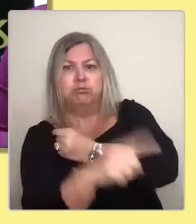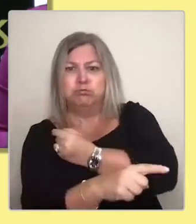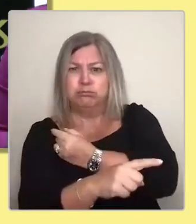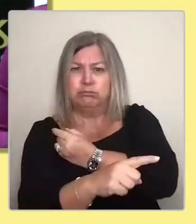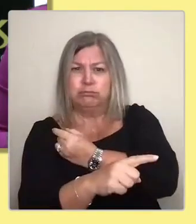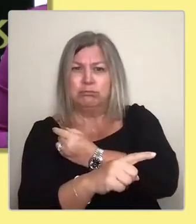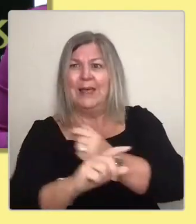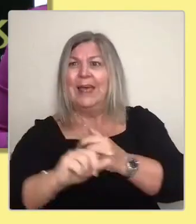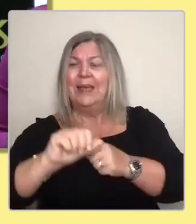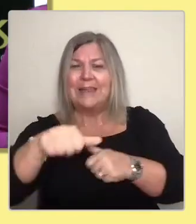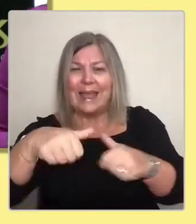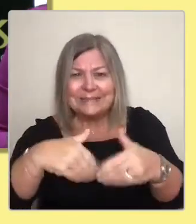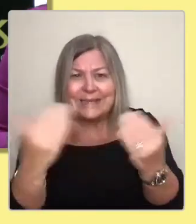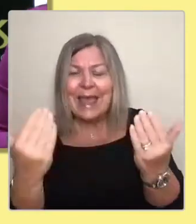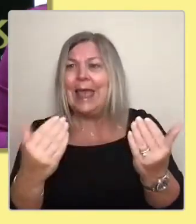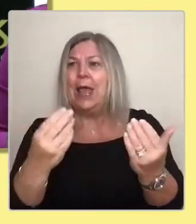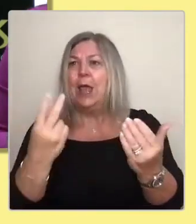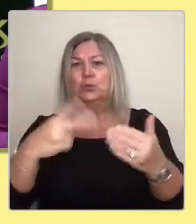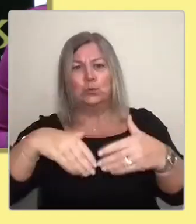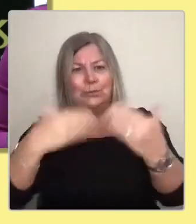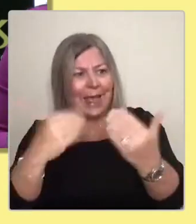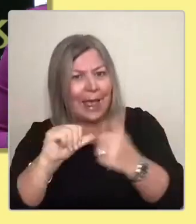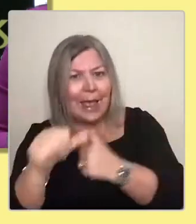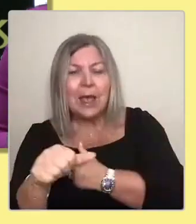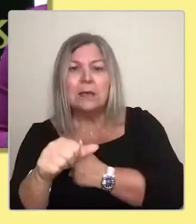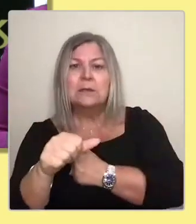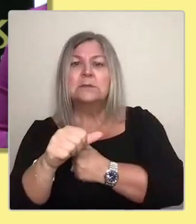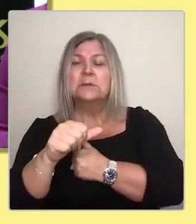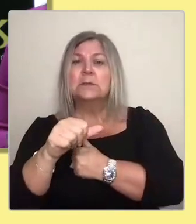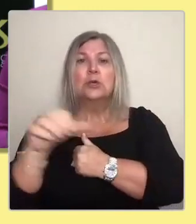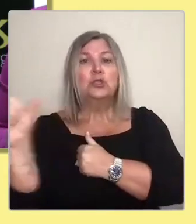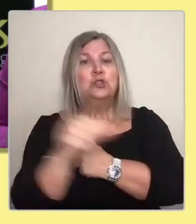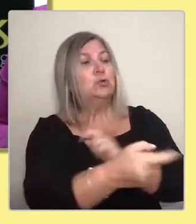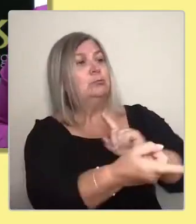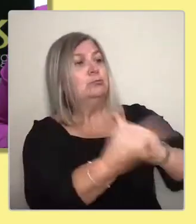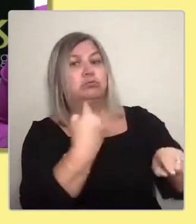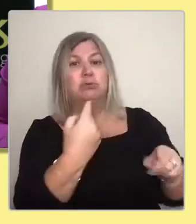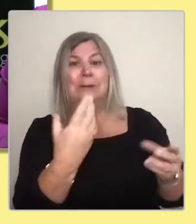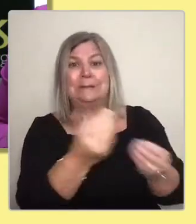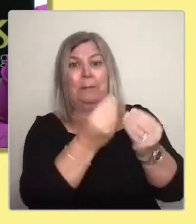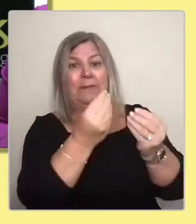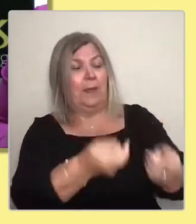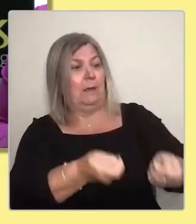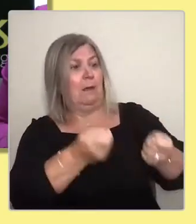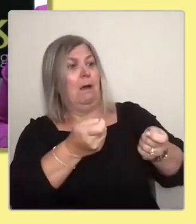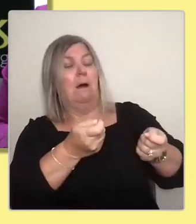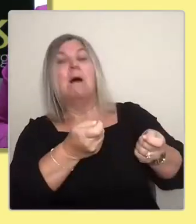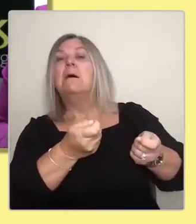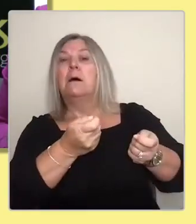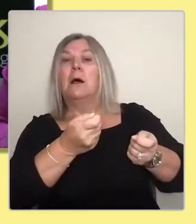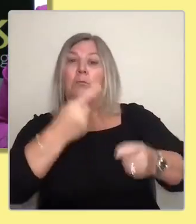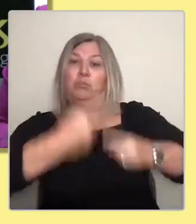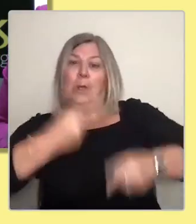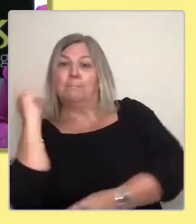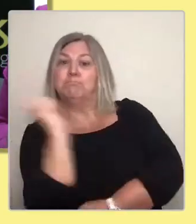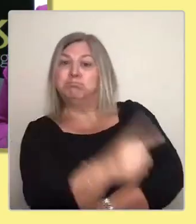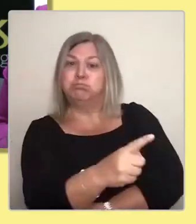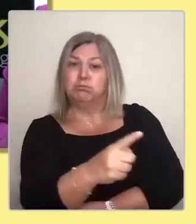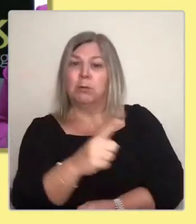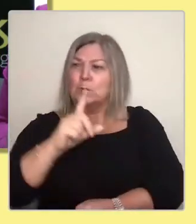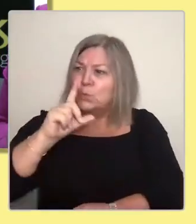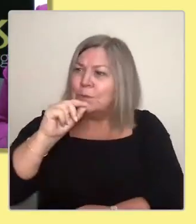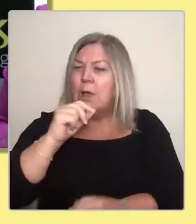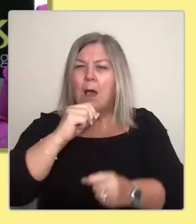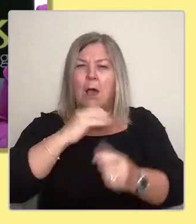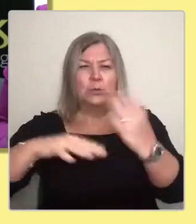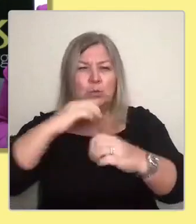social media. It's got to be all over media too, because we know that the traditional media is still read by some, but we've got to be all over social media, all over where